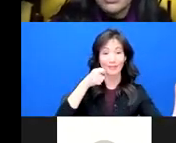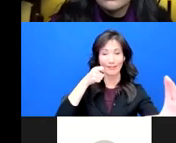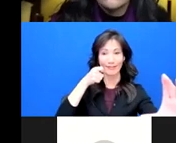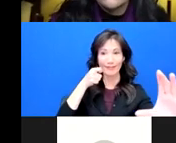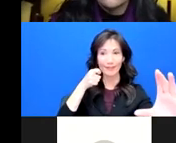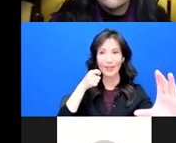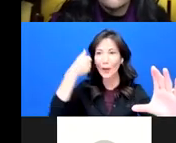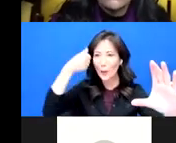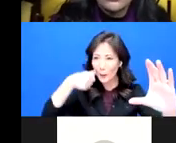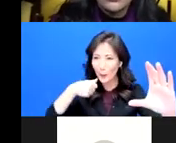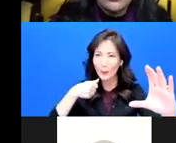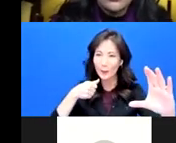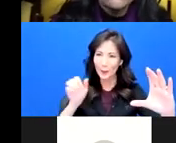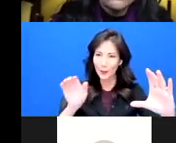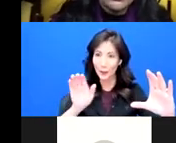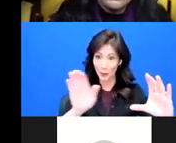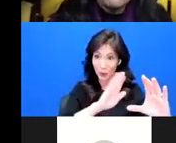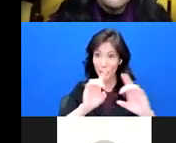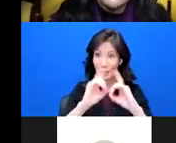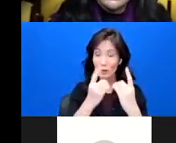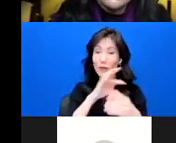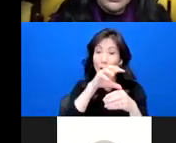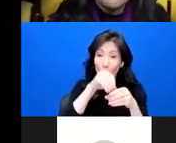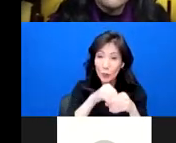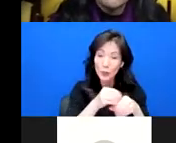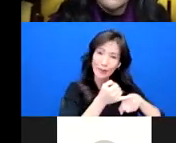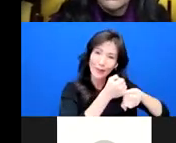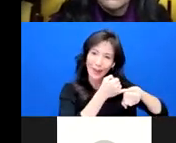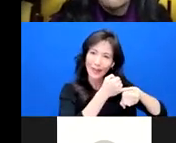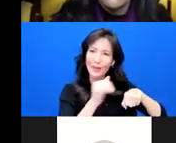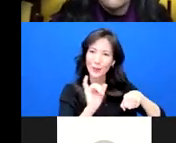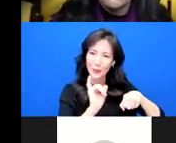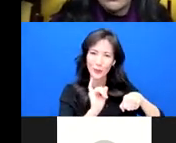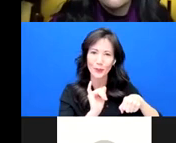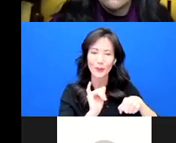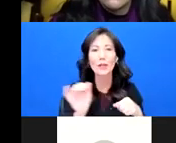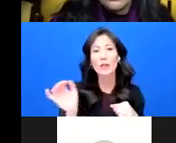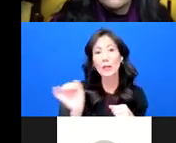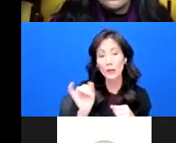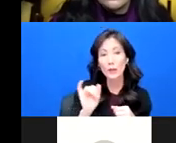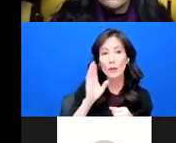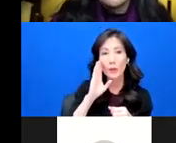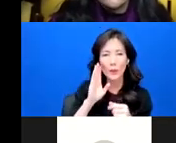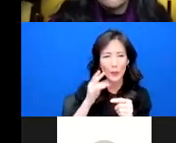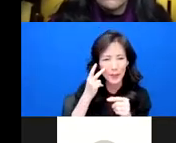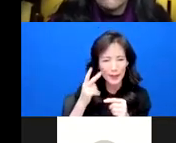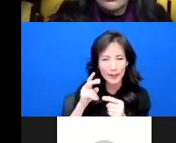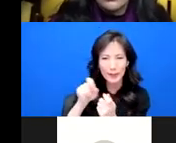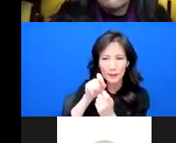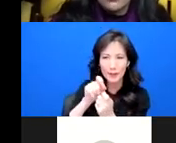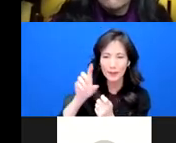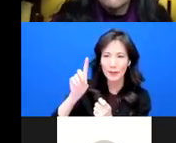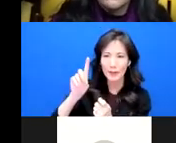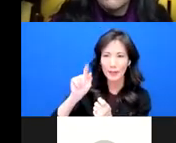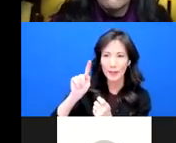that island in your district. It also is going to have a data table specifically for that draft. And then each district will